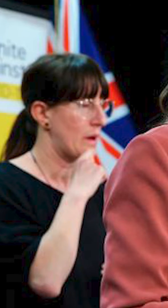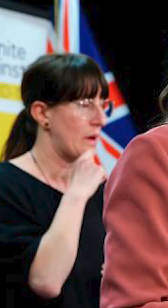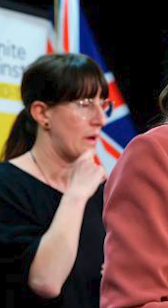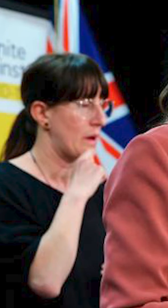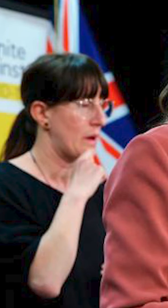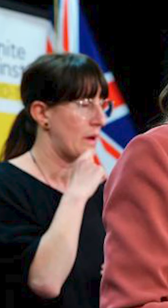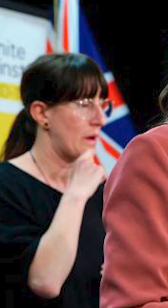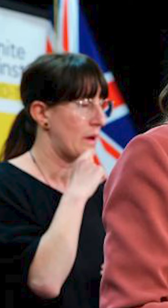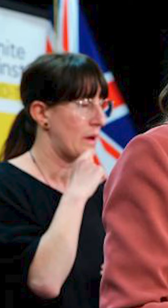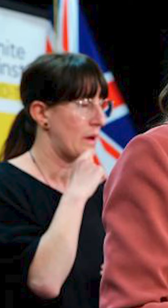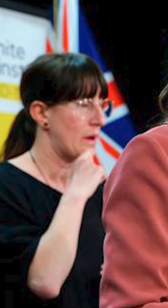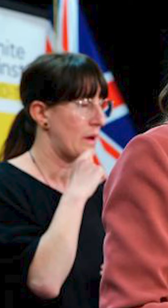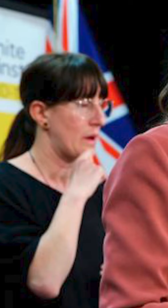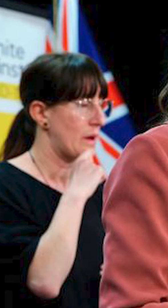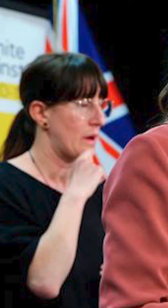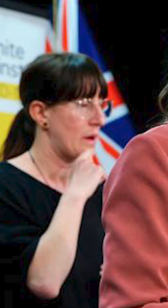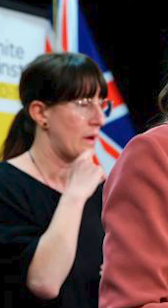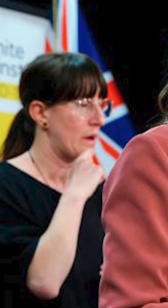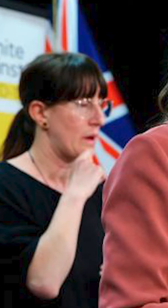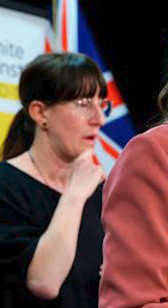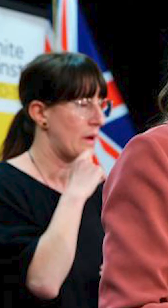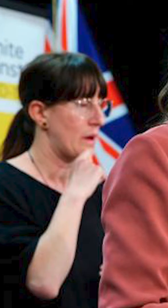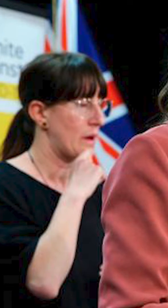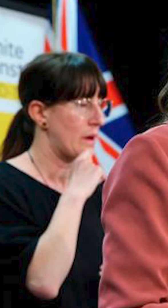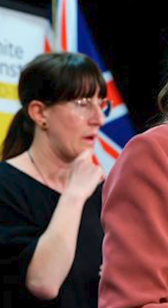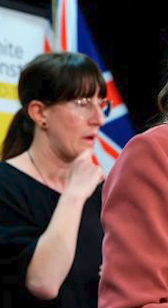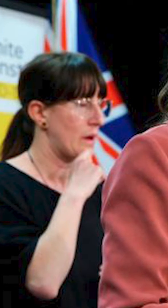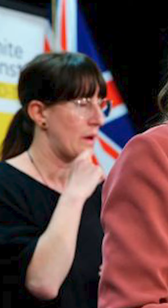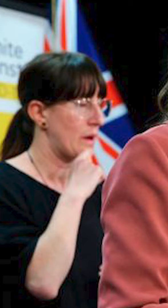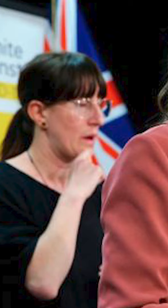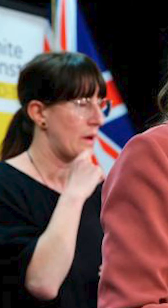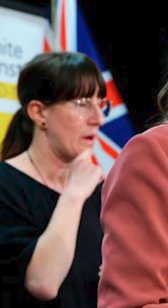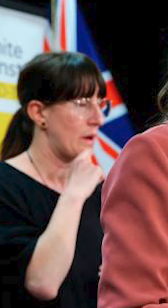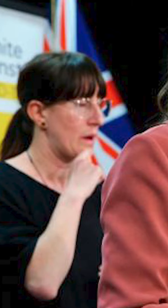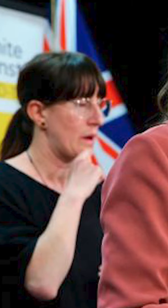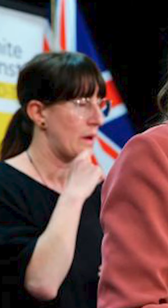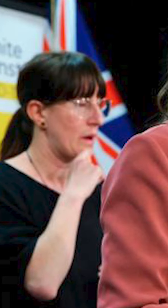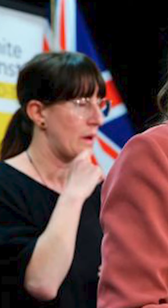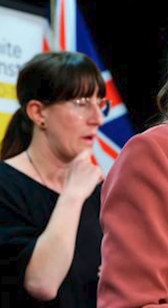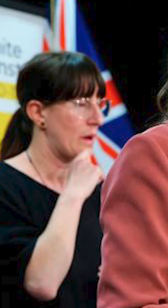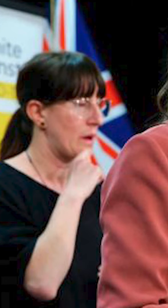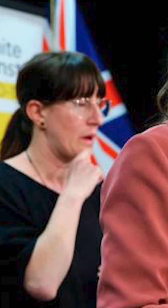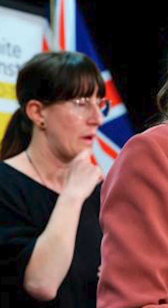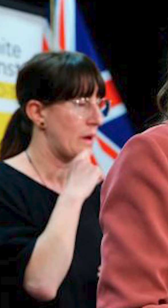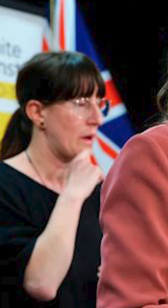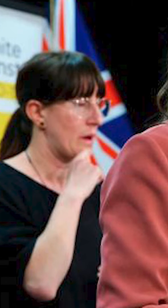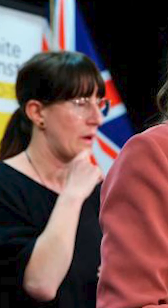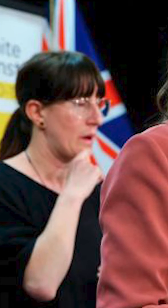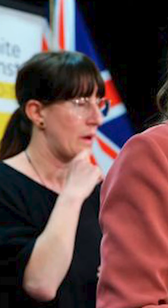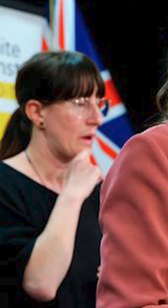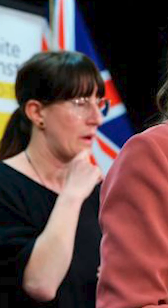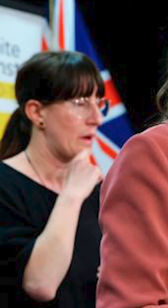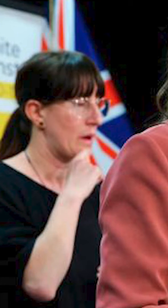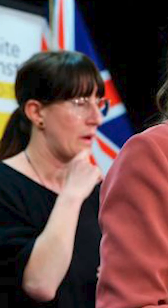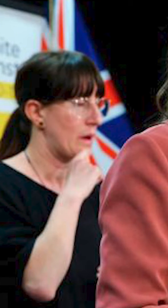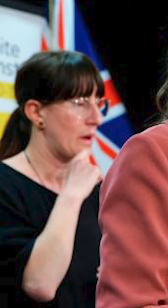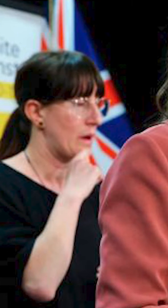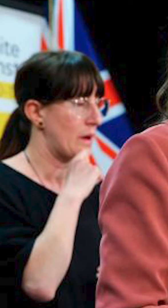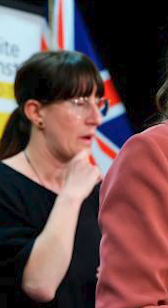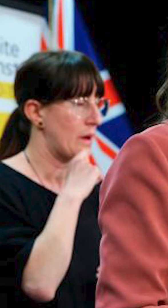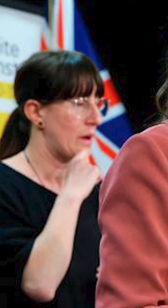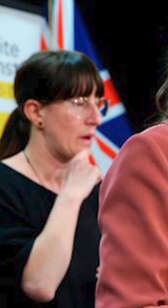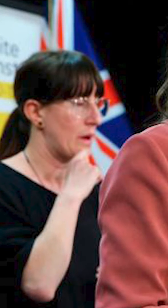pharmacies. New Zealand was last under its most serious lockdown level a year ago. Ardern